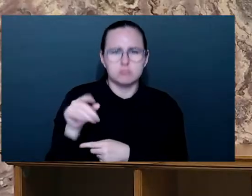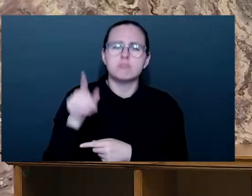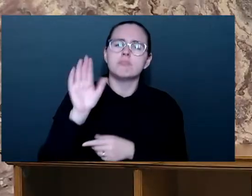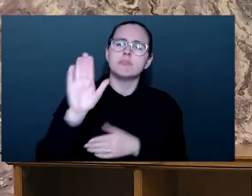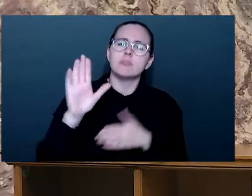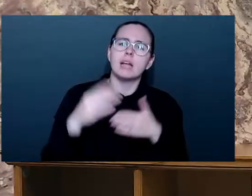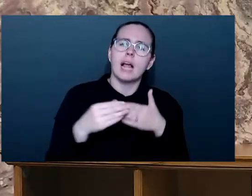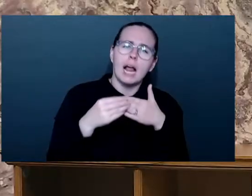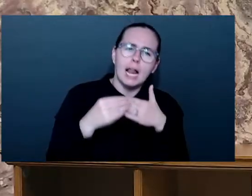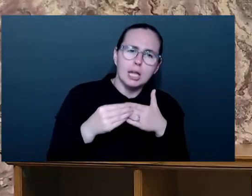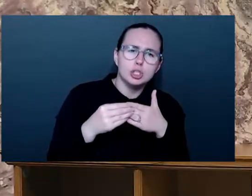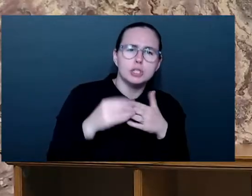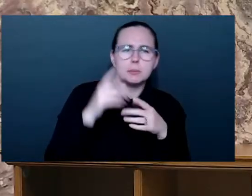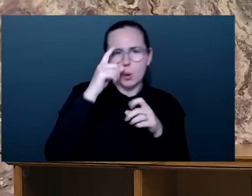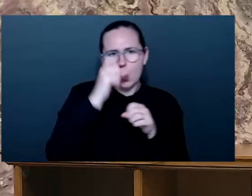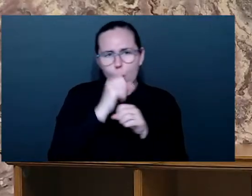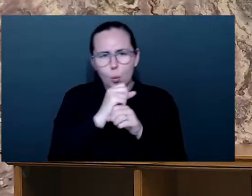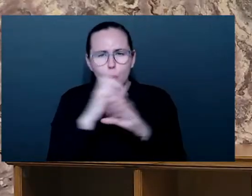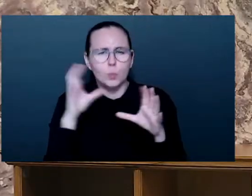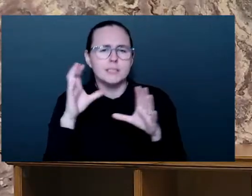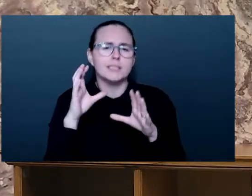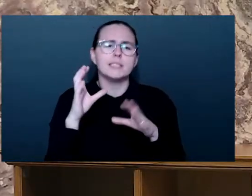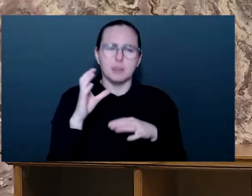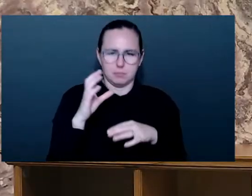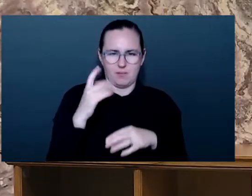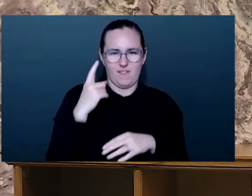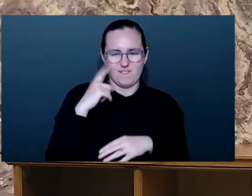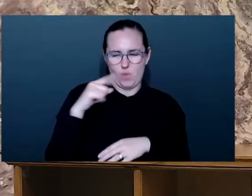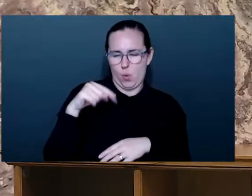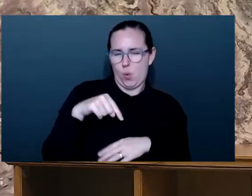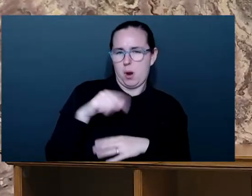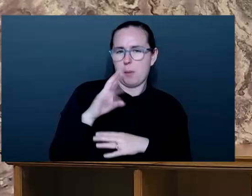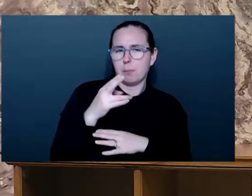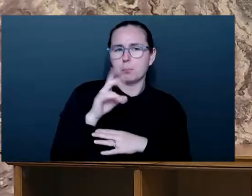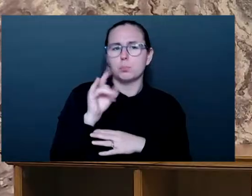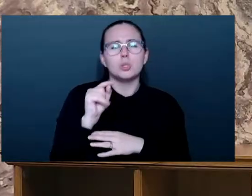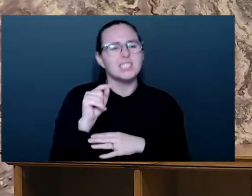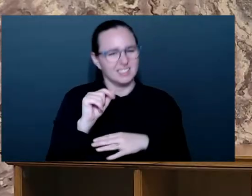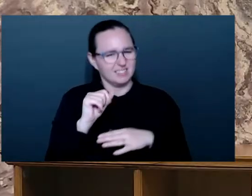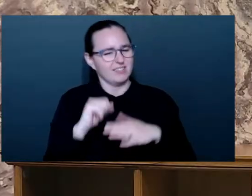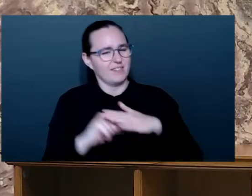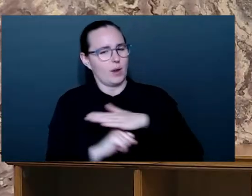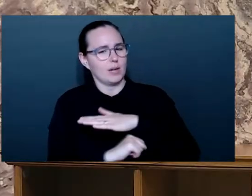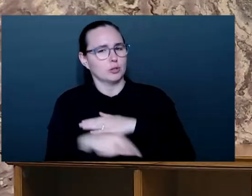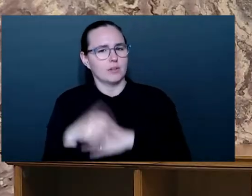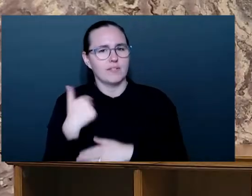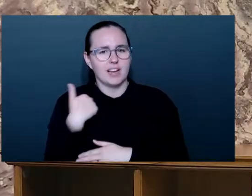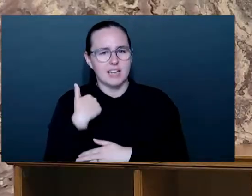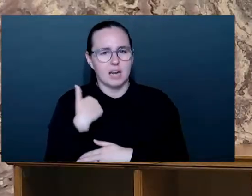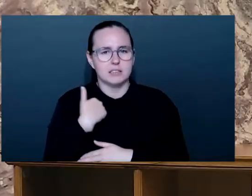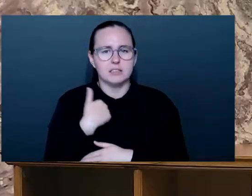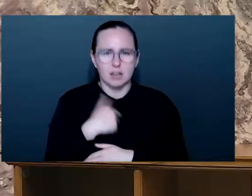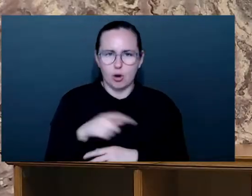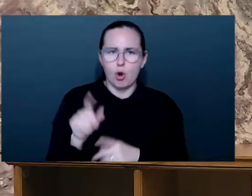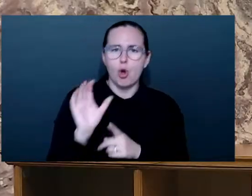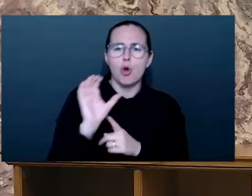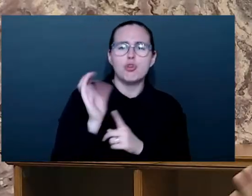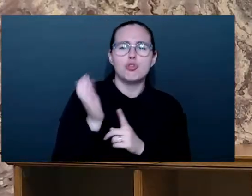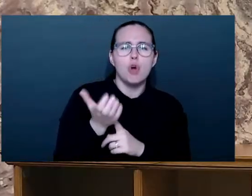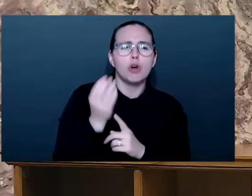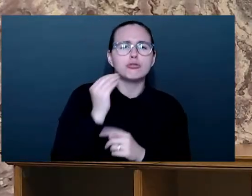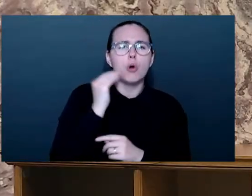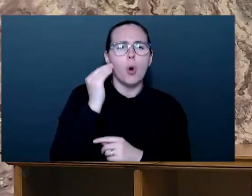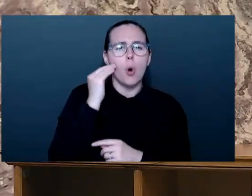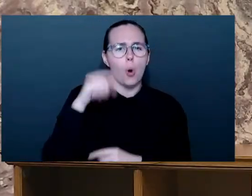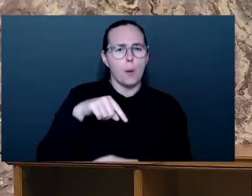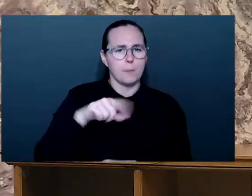Canada, creating a spiritual and cultural home for Nepalese across British Columbia. So I'll ask everybody, they're here somewhere